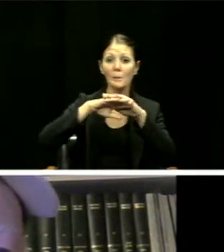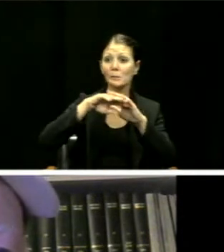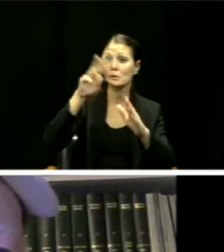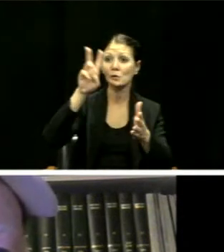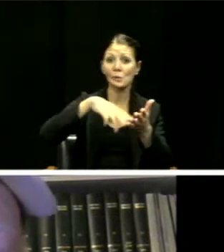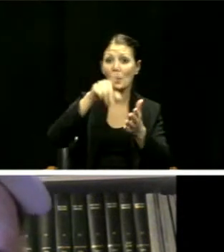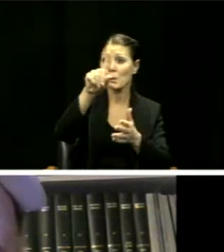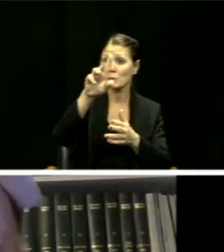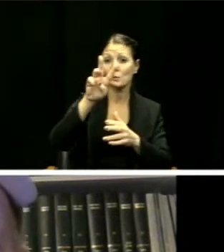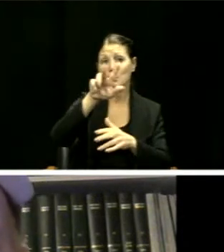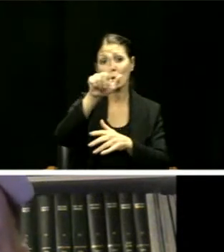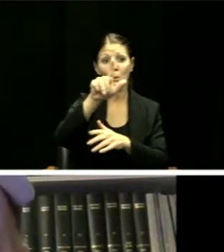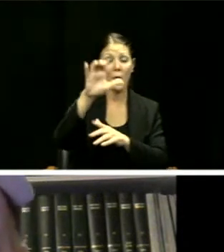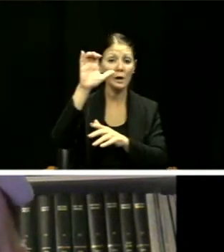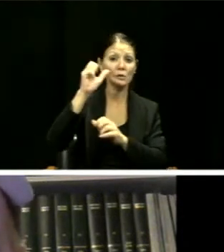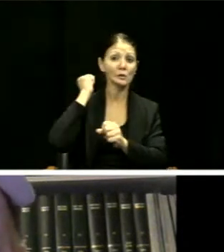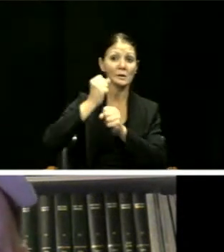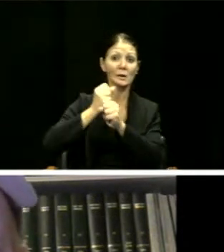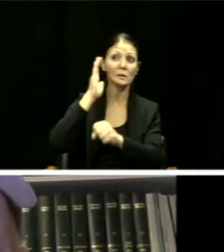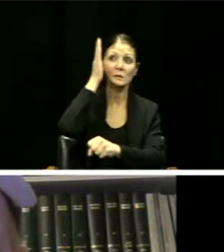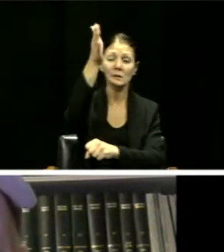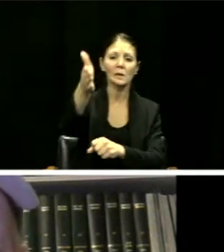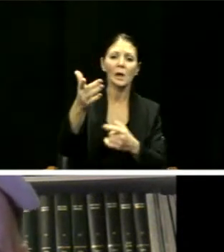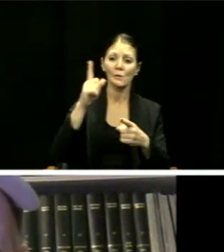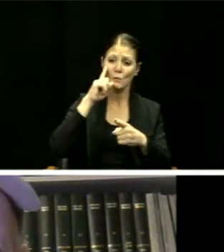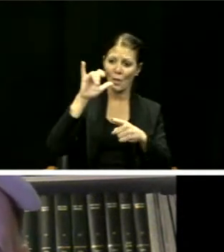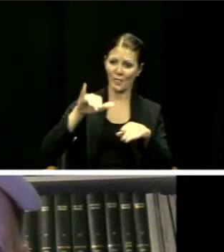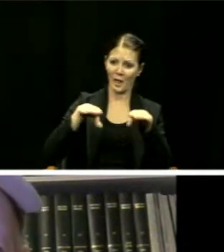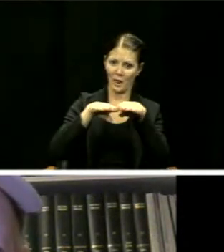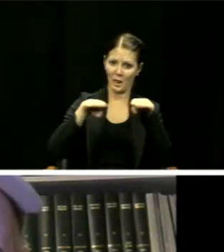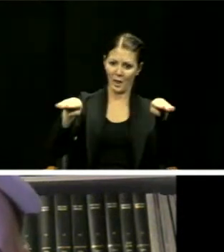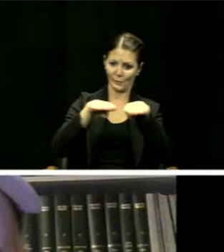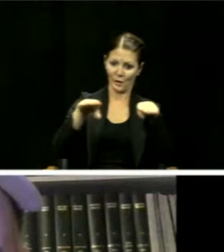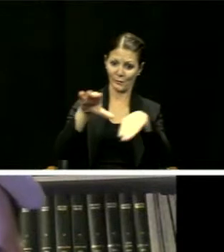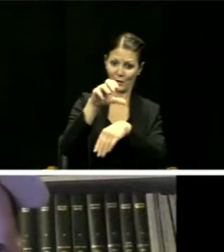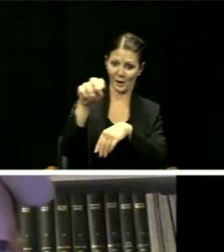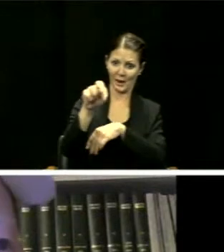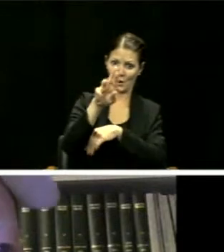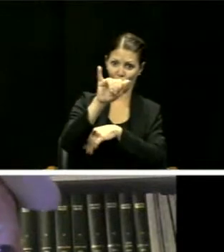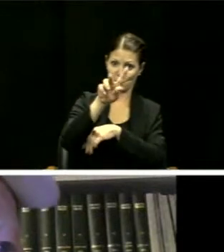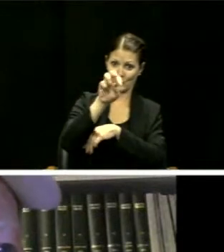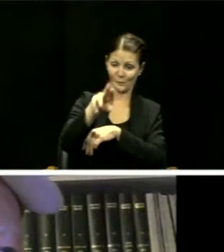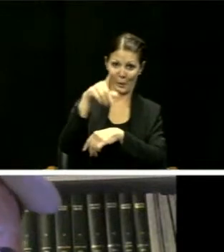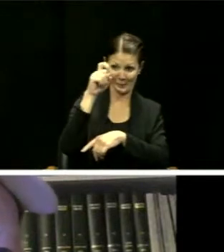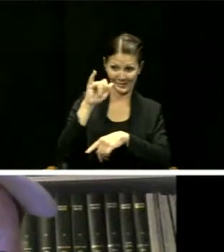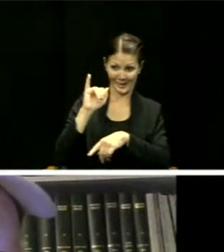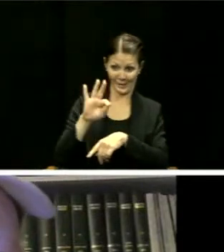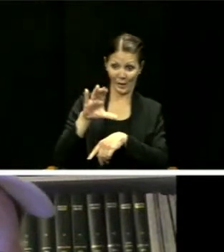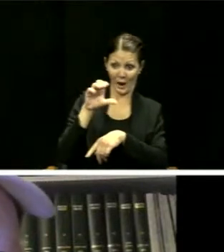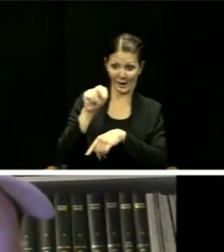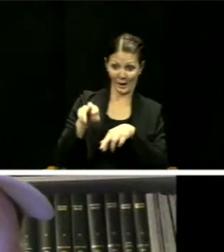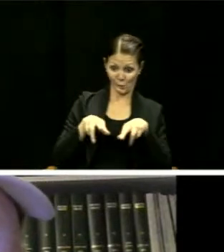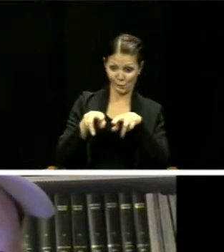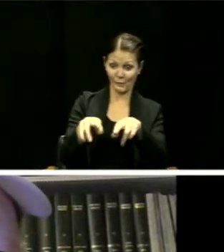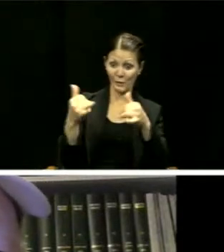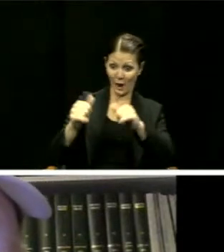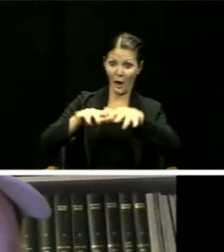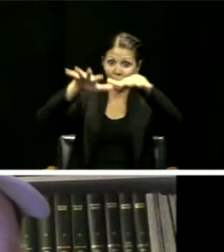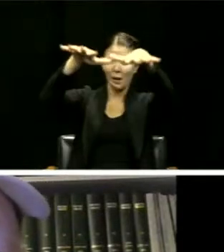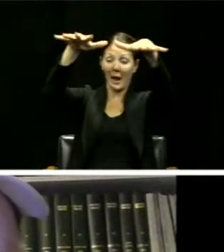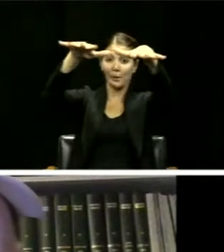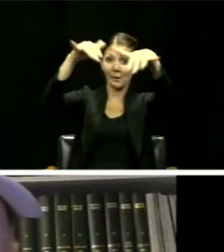and beyond for the level of the Connecticut River? Because if the Connecticut River backs up,